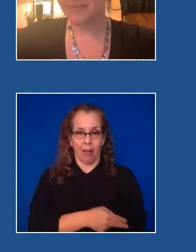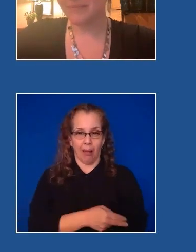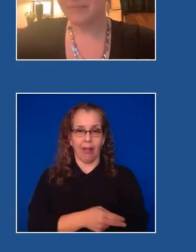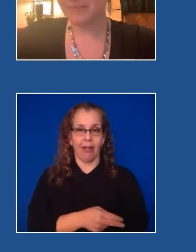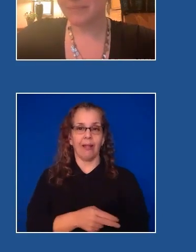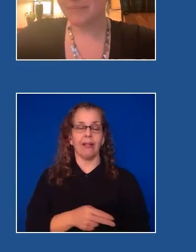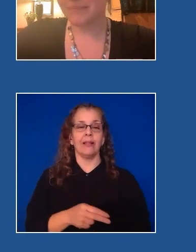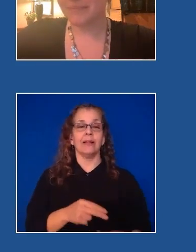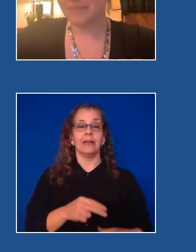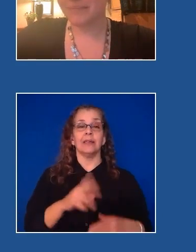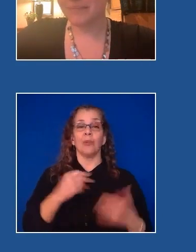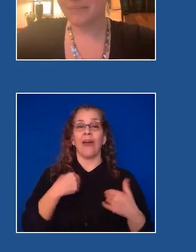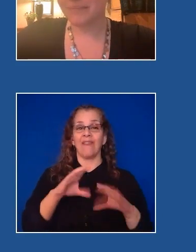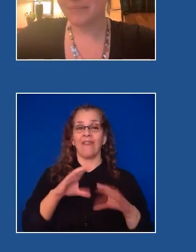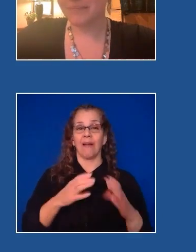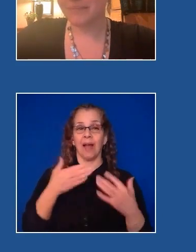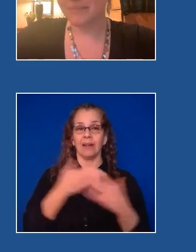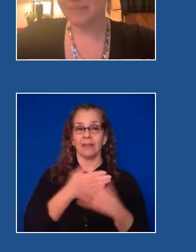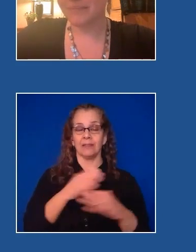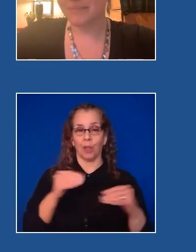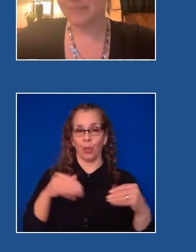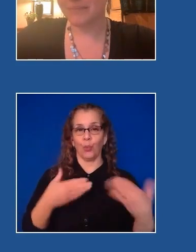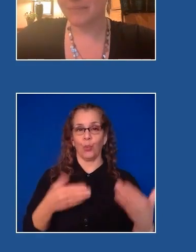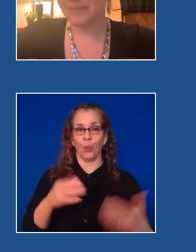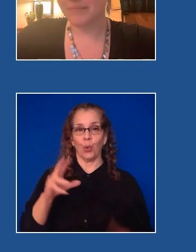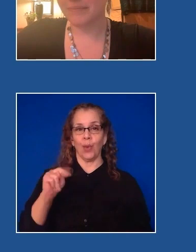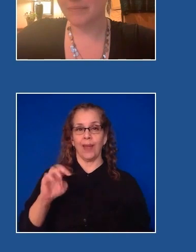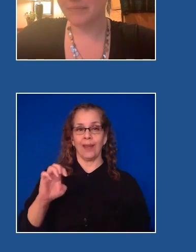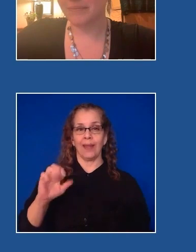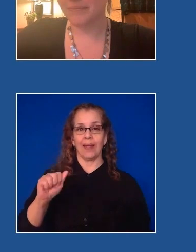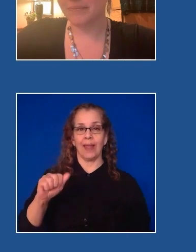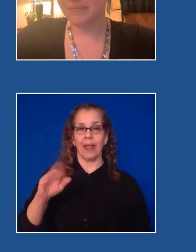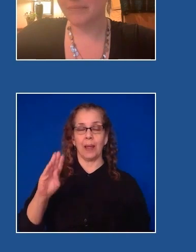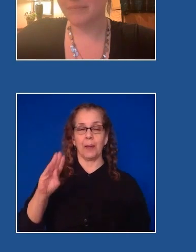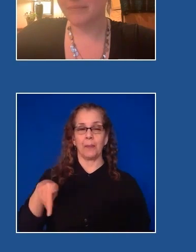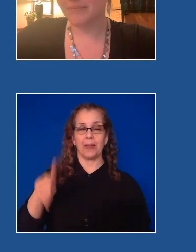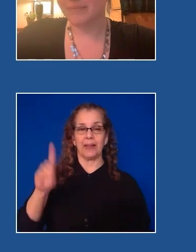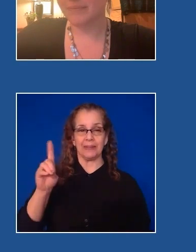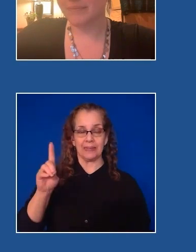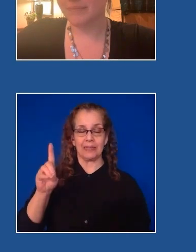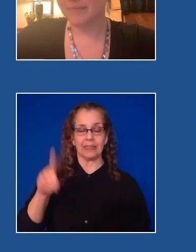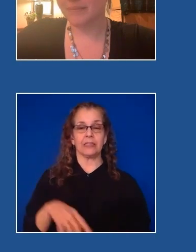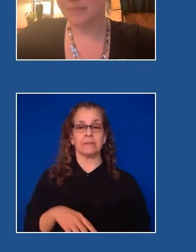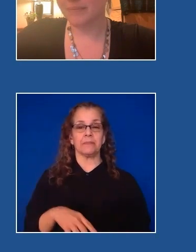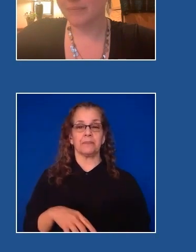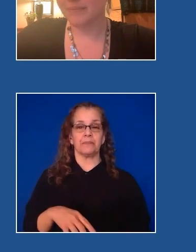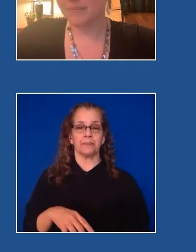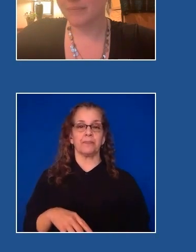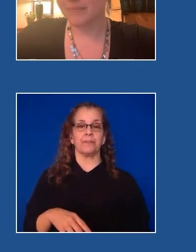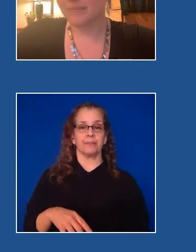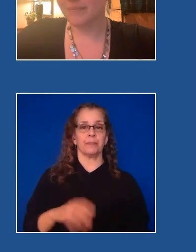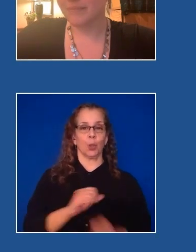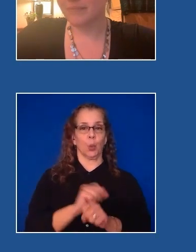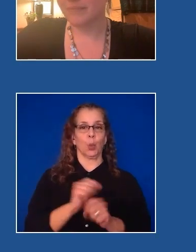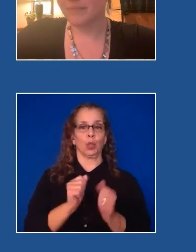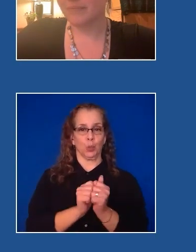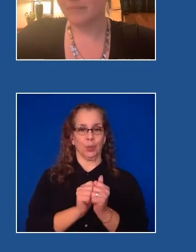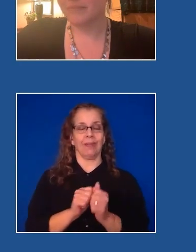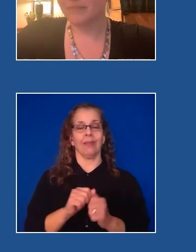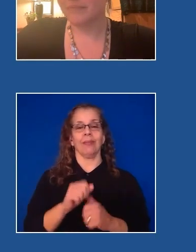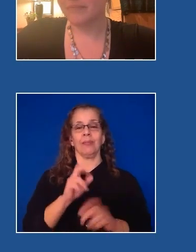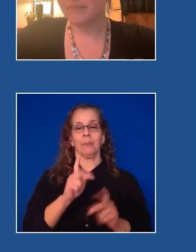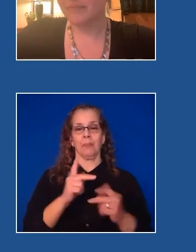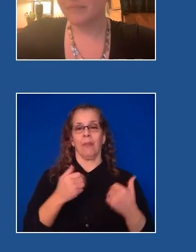NEABPD. He's an unrelenting advocate for individuals affected by borderline personality and their families. In many